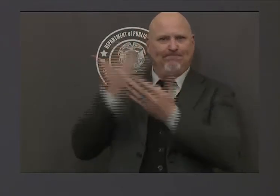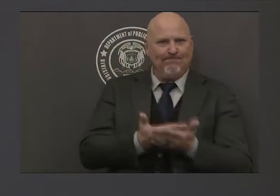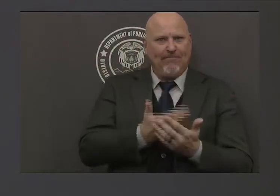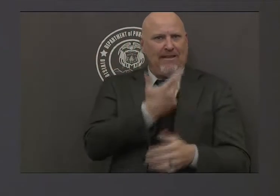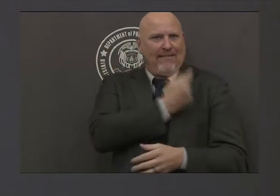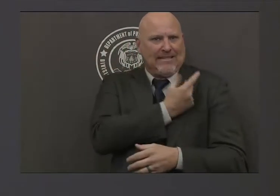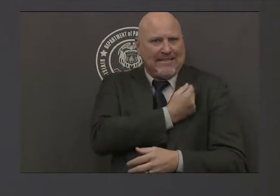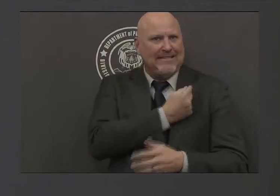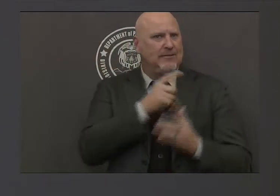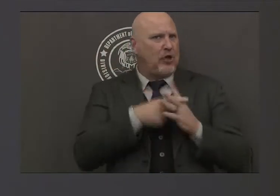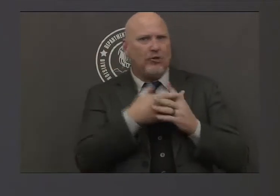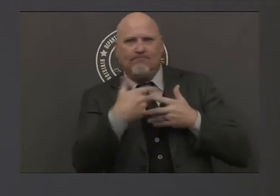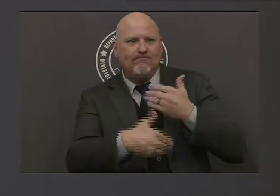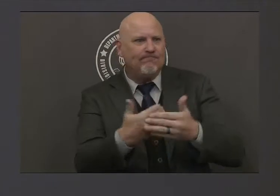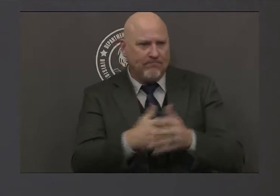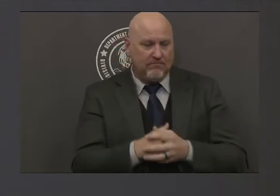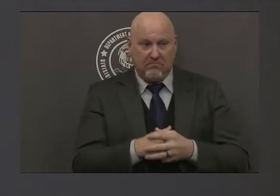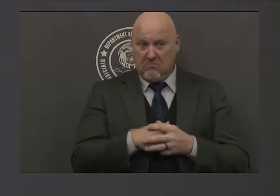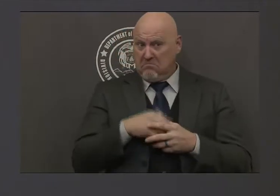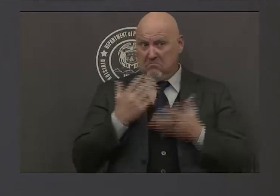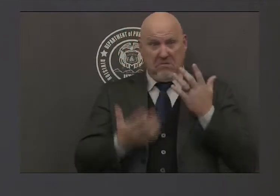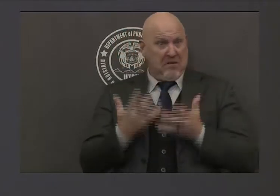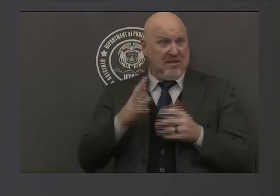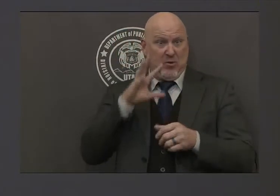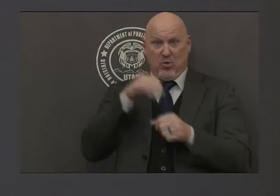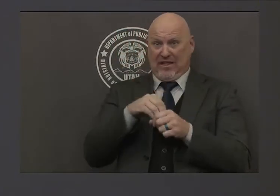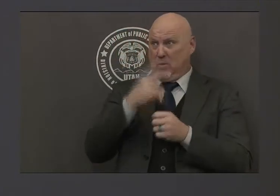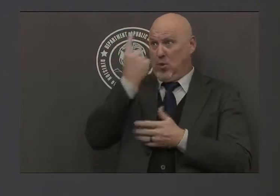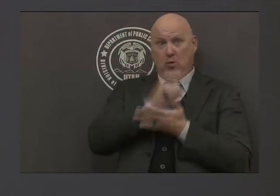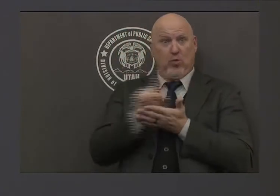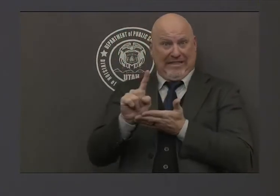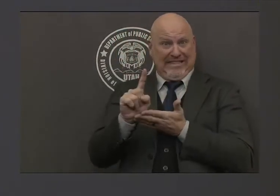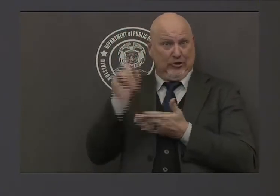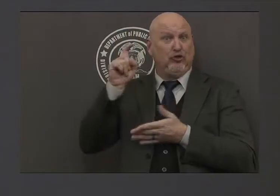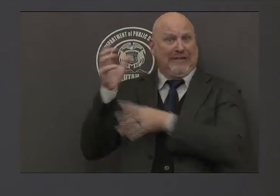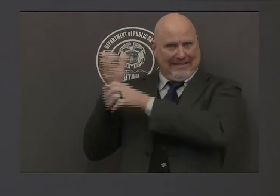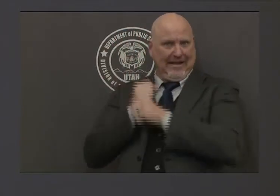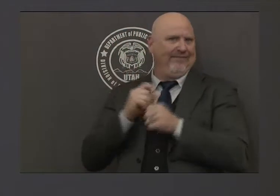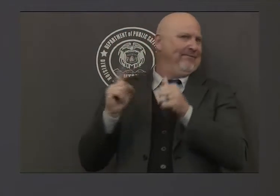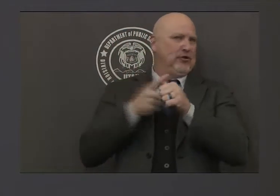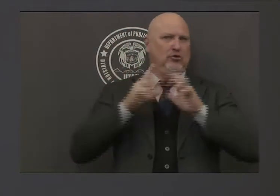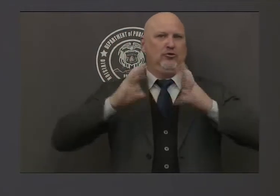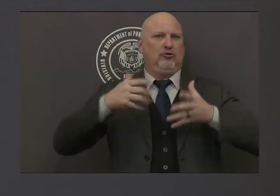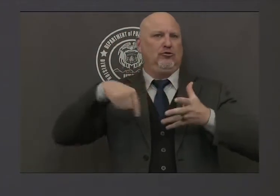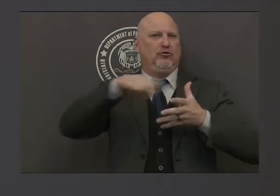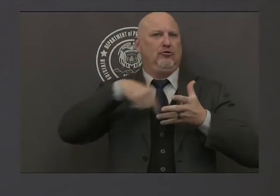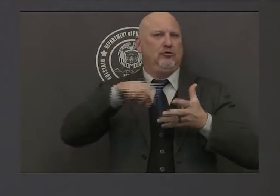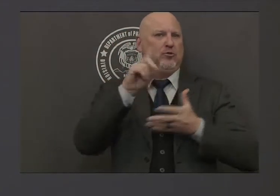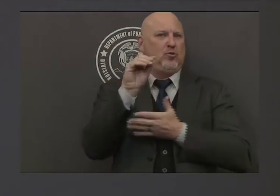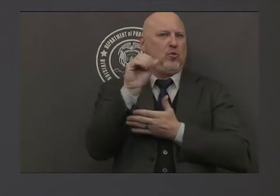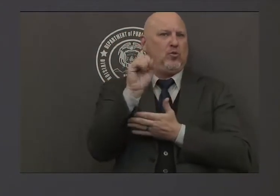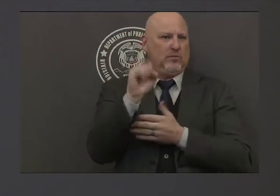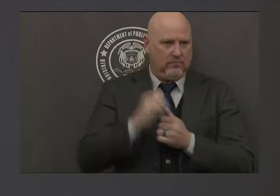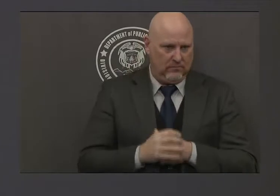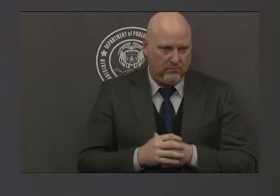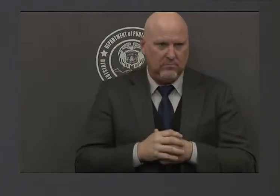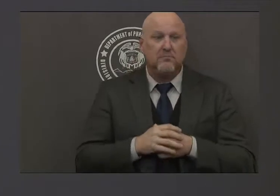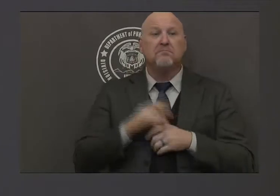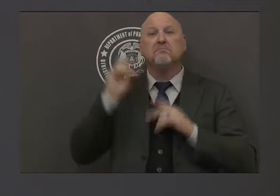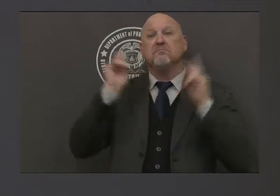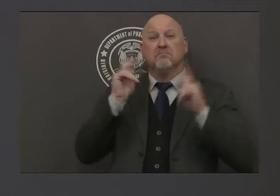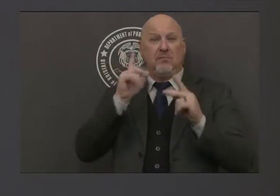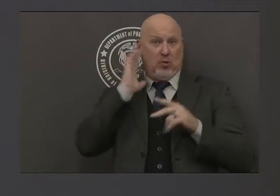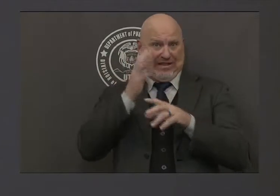here and that people will be getting those shots and people will be as we know, these vaccines are very